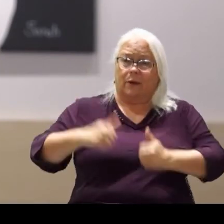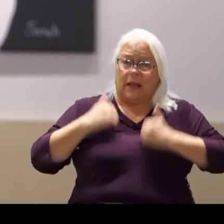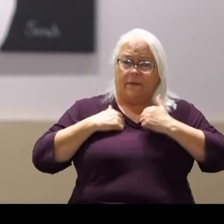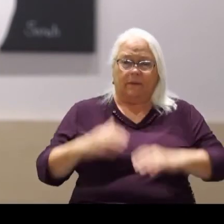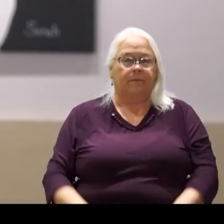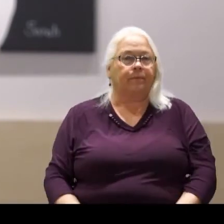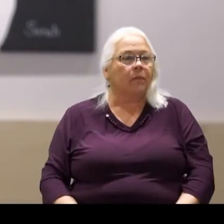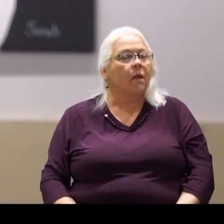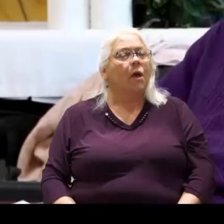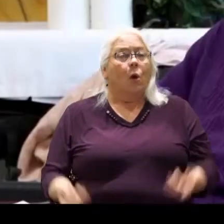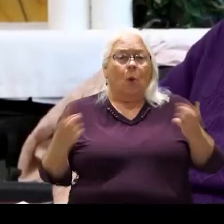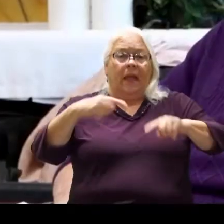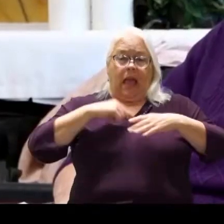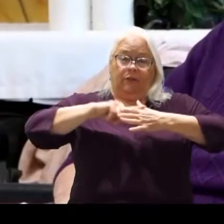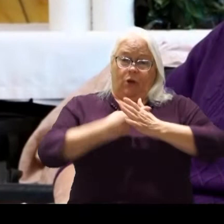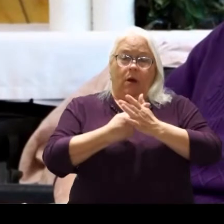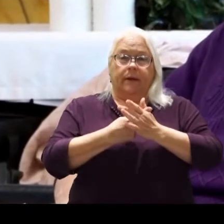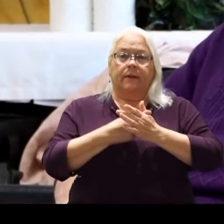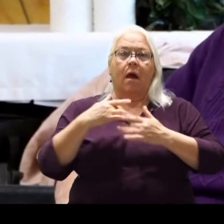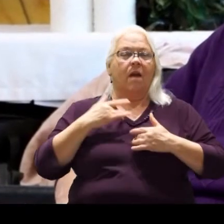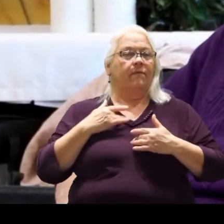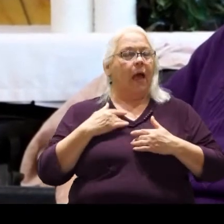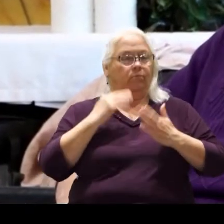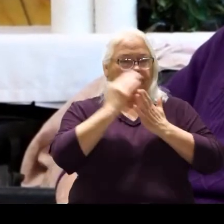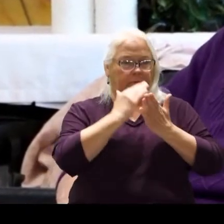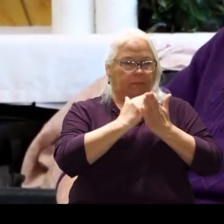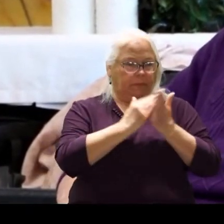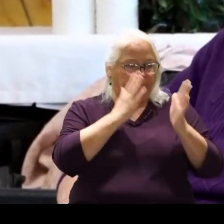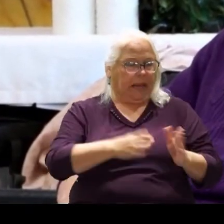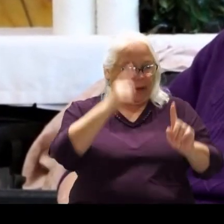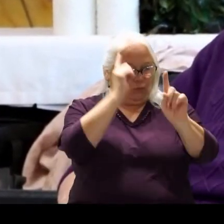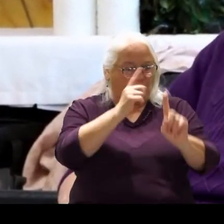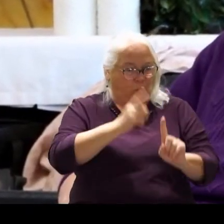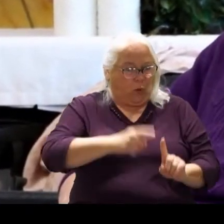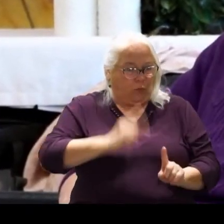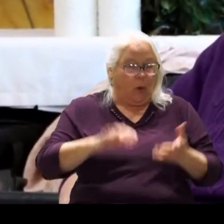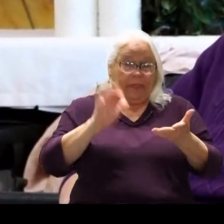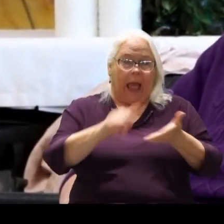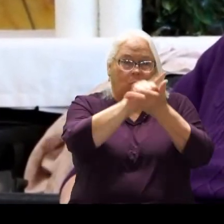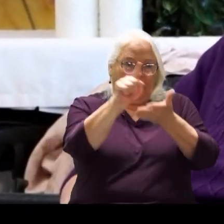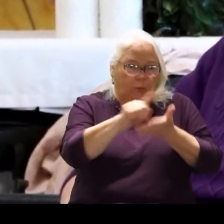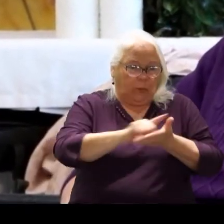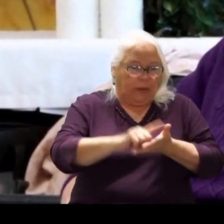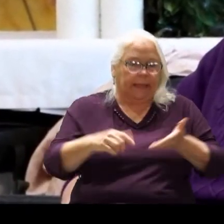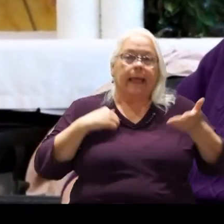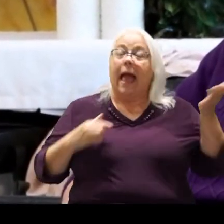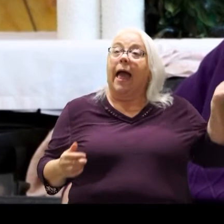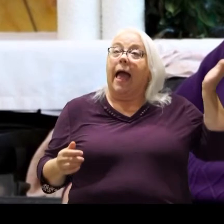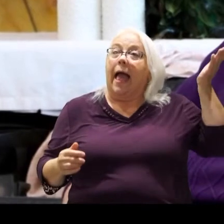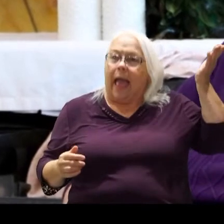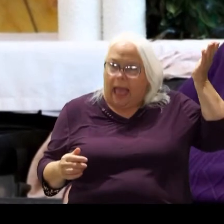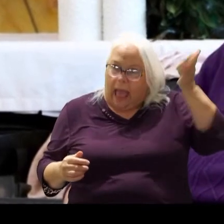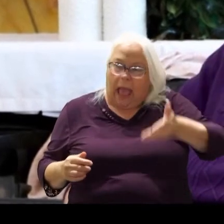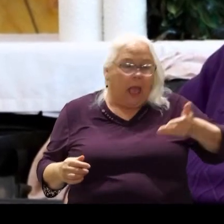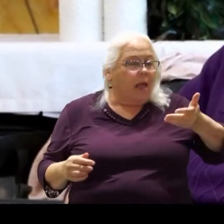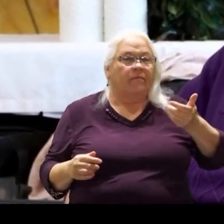from it till the end of their lives. I started out being quite, you know, I had a lesson plan, and this is what I wanted to achieve each week.